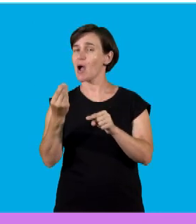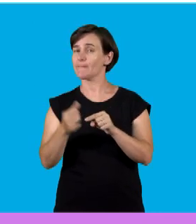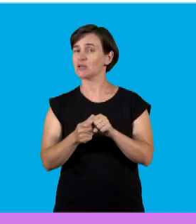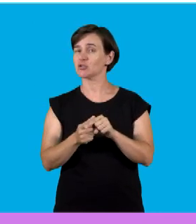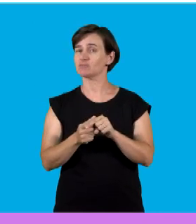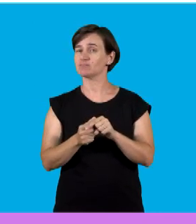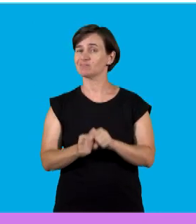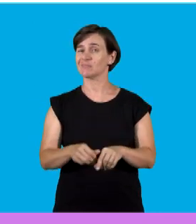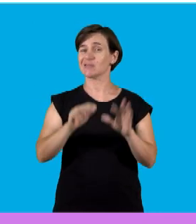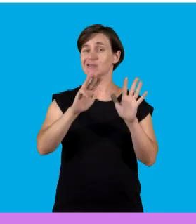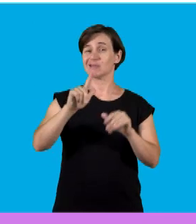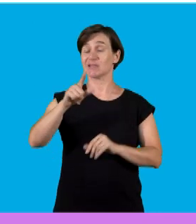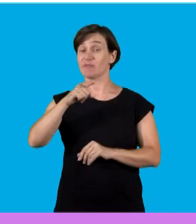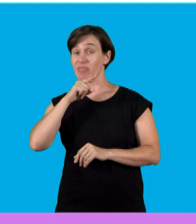of